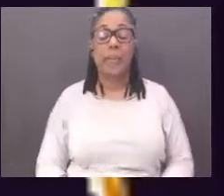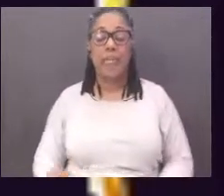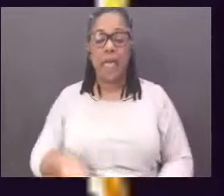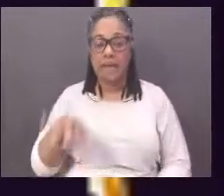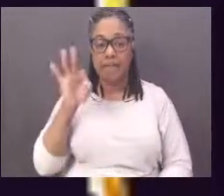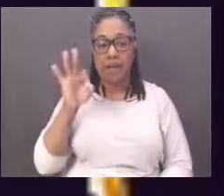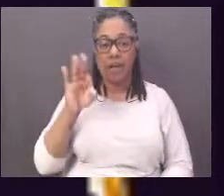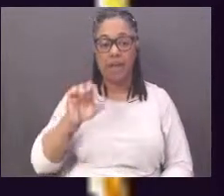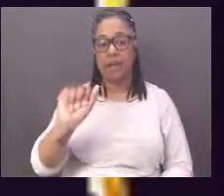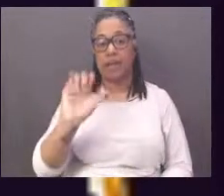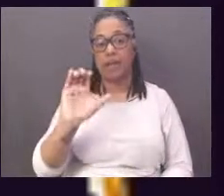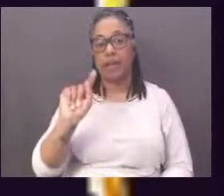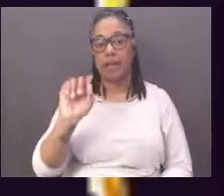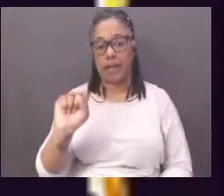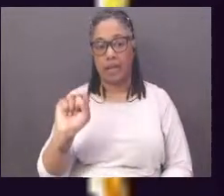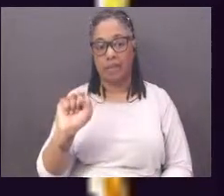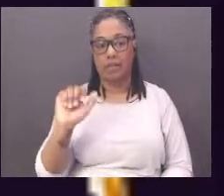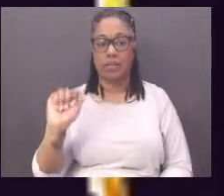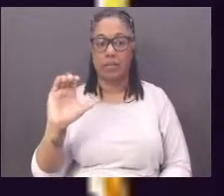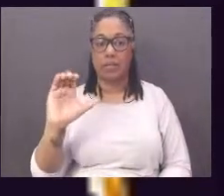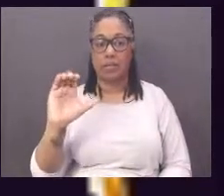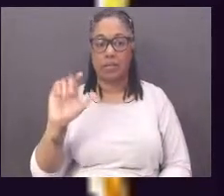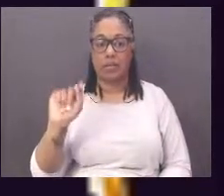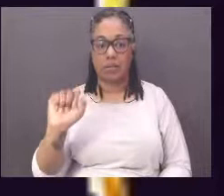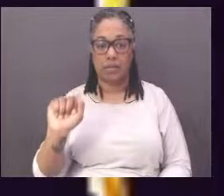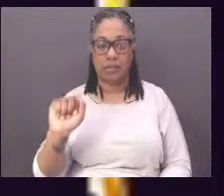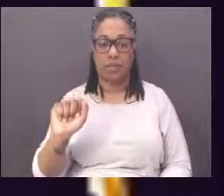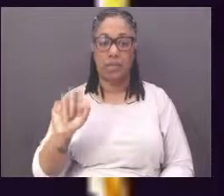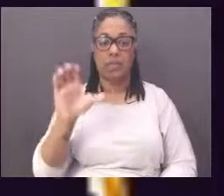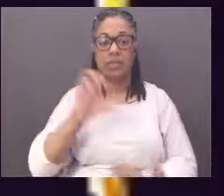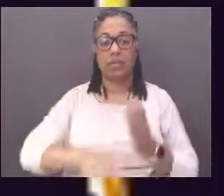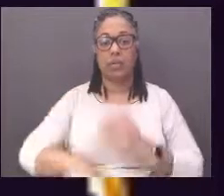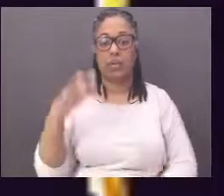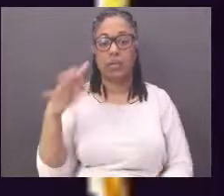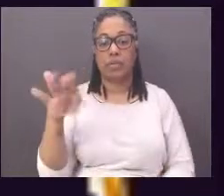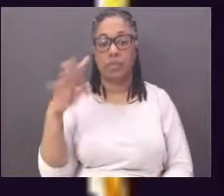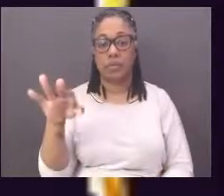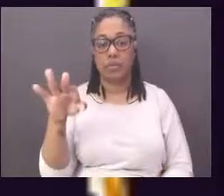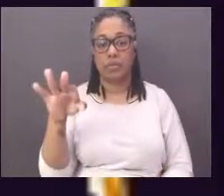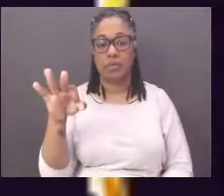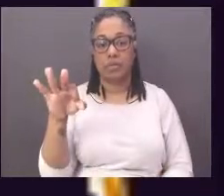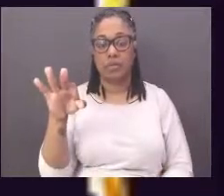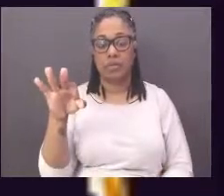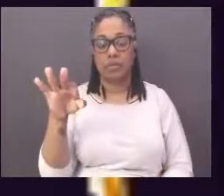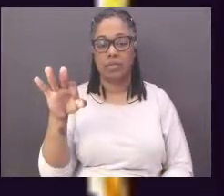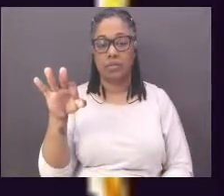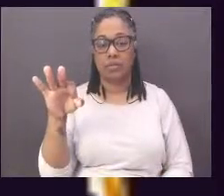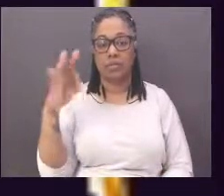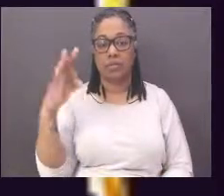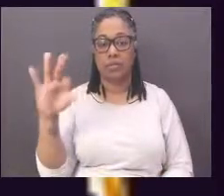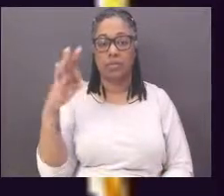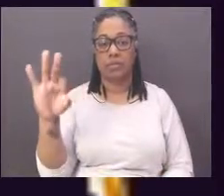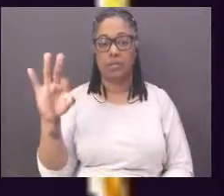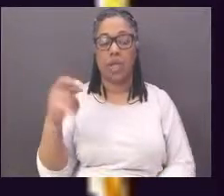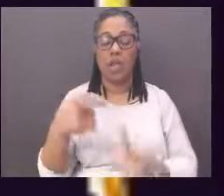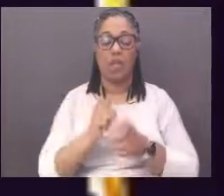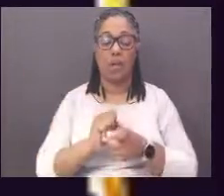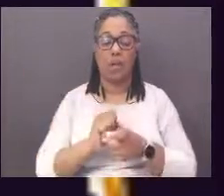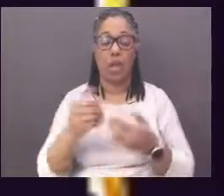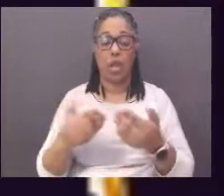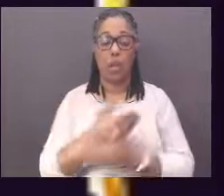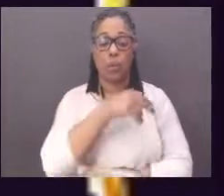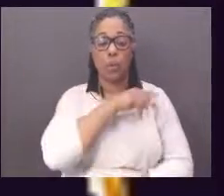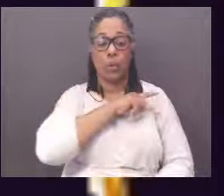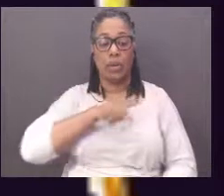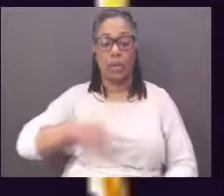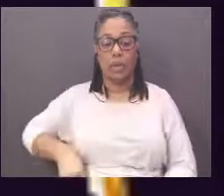of Acts, the letter of Acts 19, Acts 19. From the New King James Version of the Bible